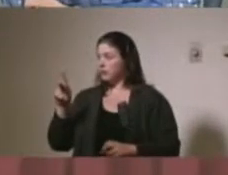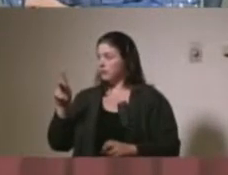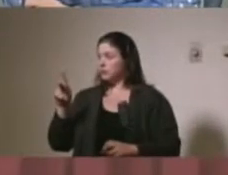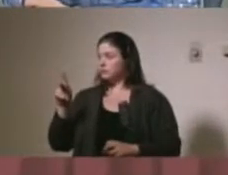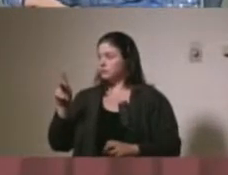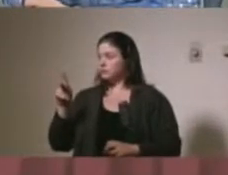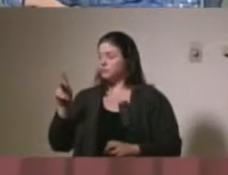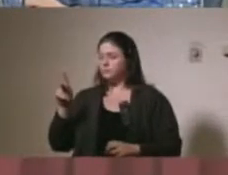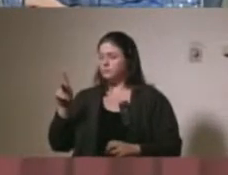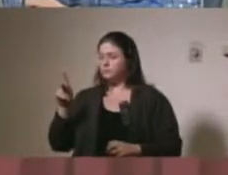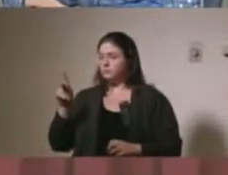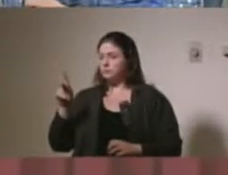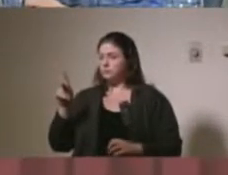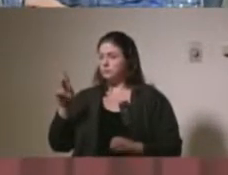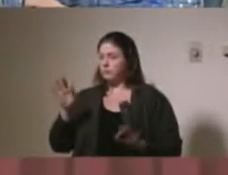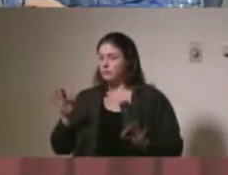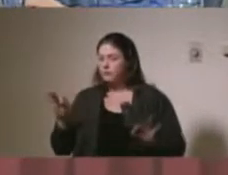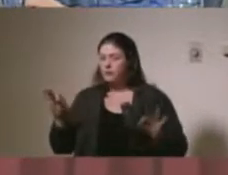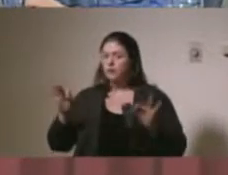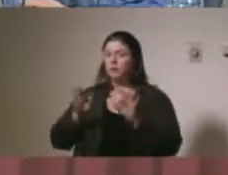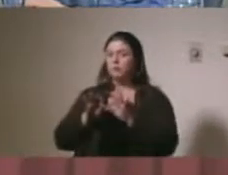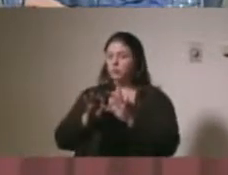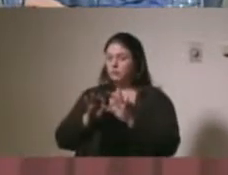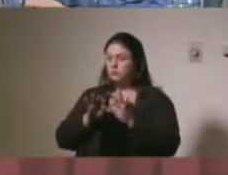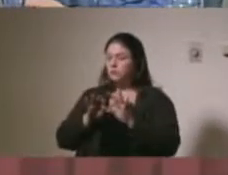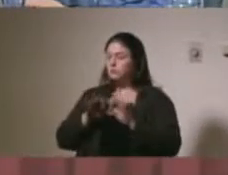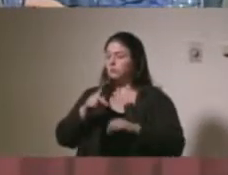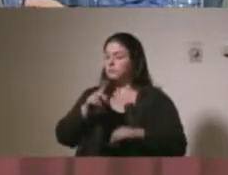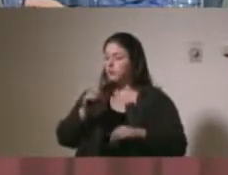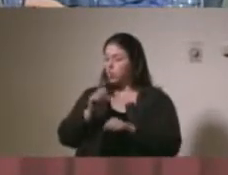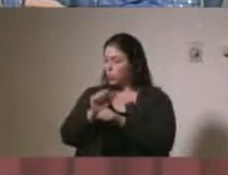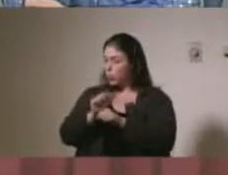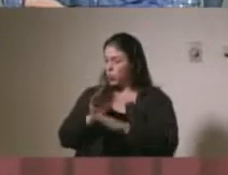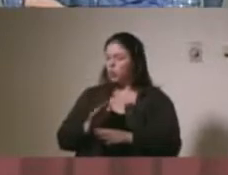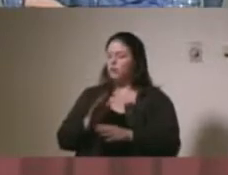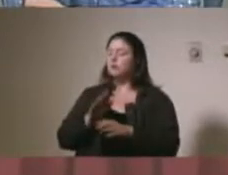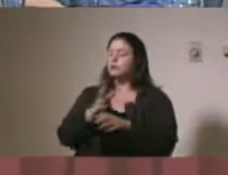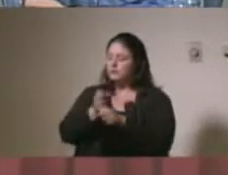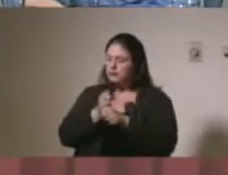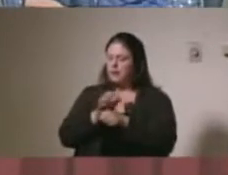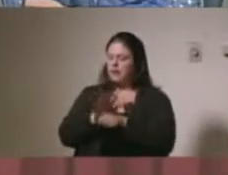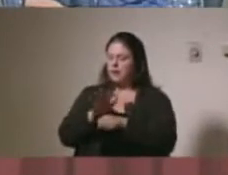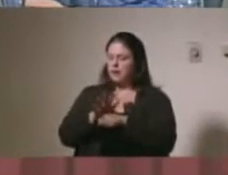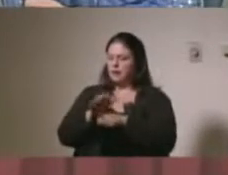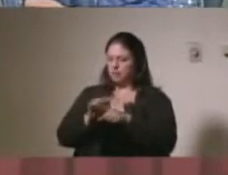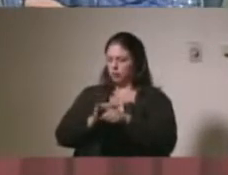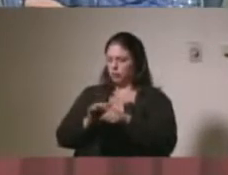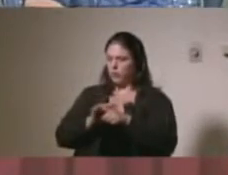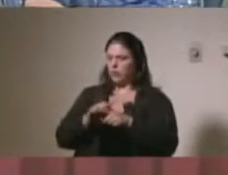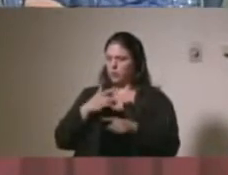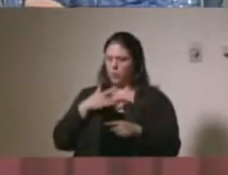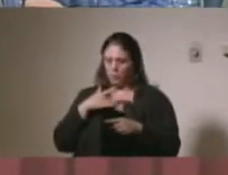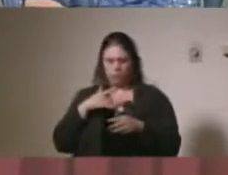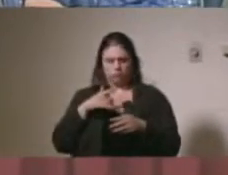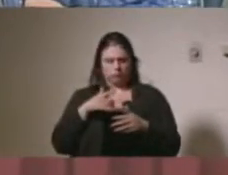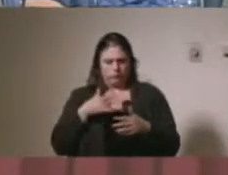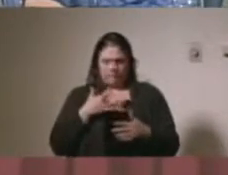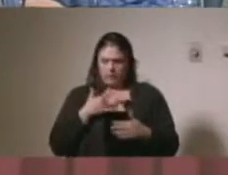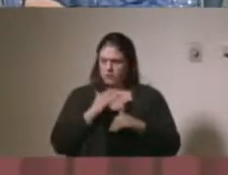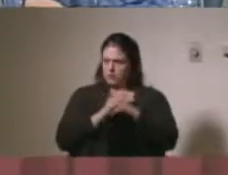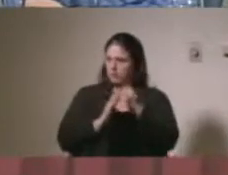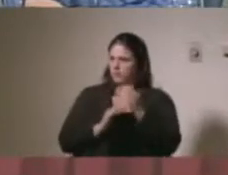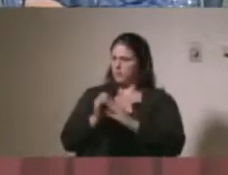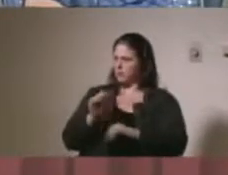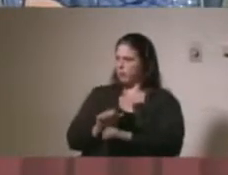it's important that you ensure that the postal workers are trained adequately so that they can feel at ease in their job. As a union, you have